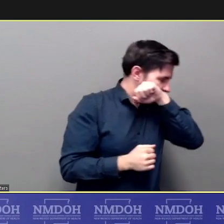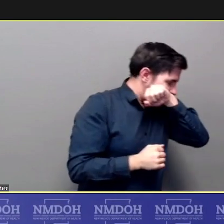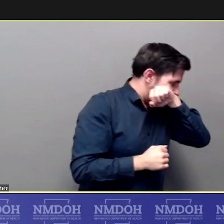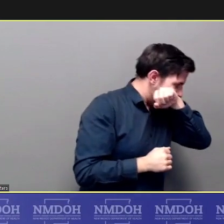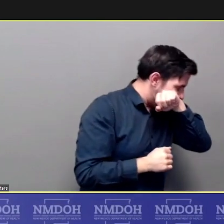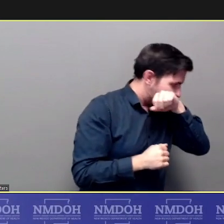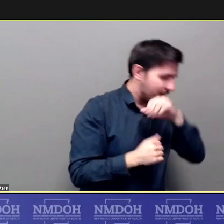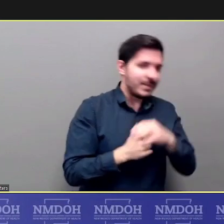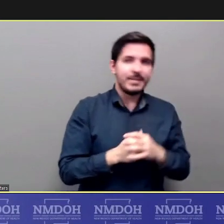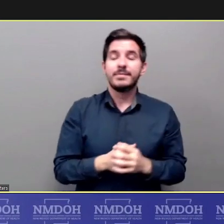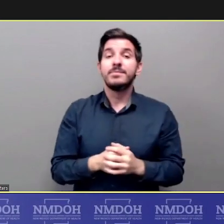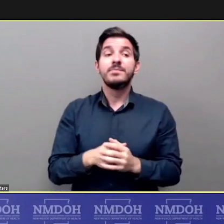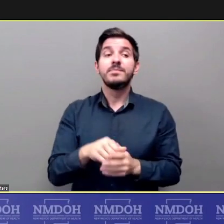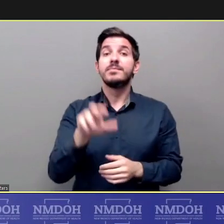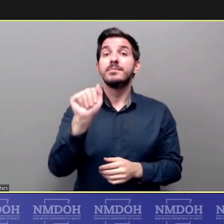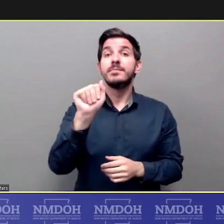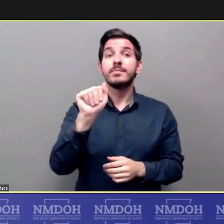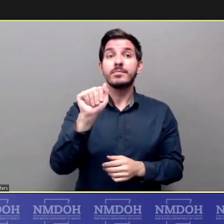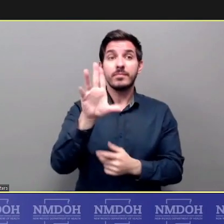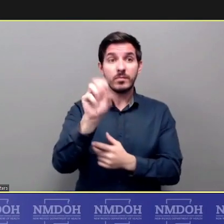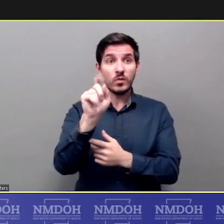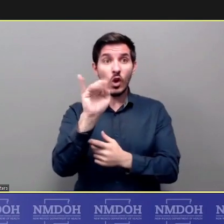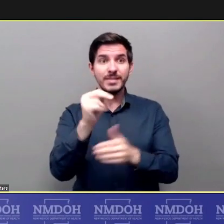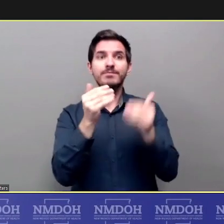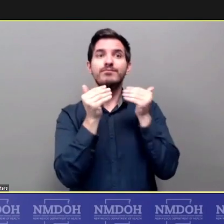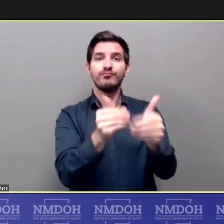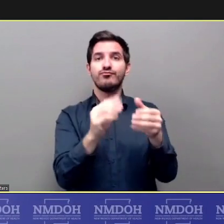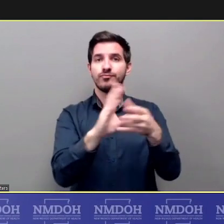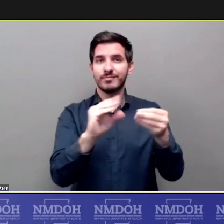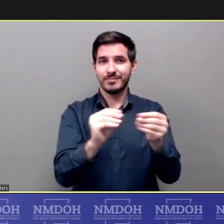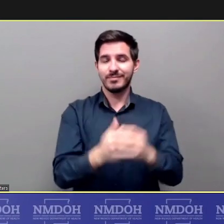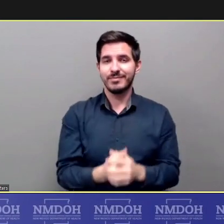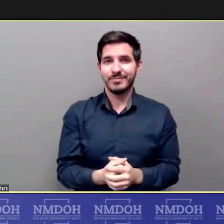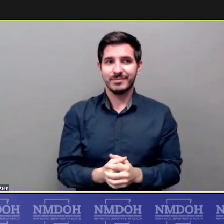Austin, you're unmuted and you should be able to ask your question.